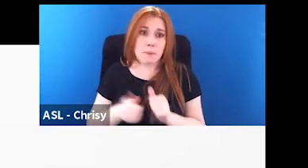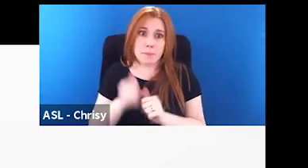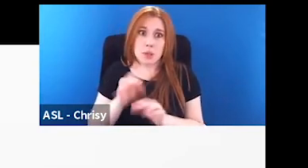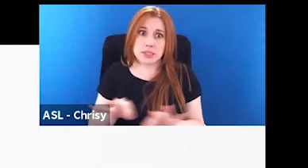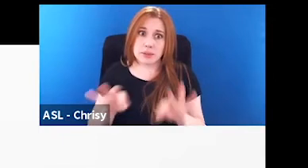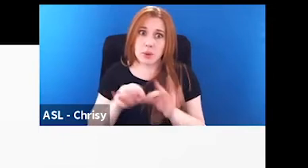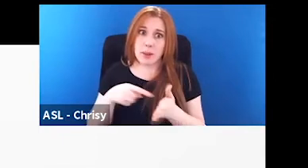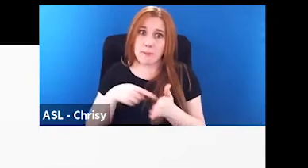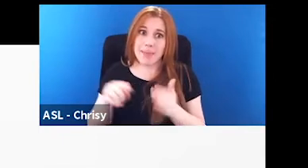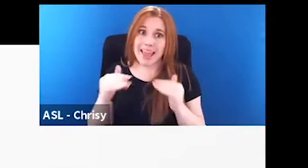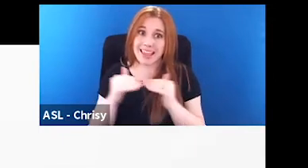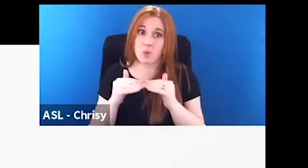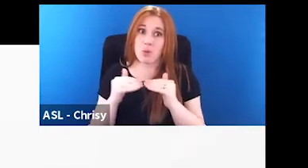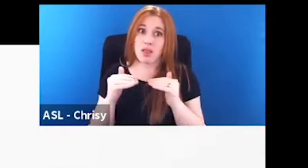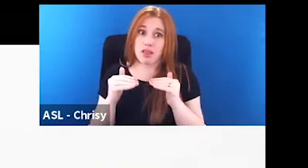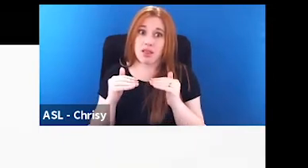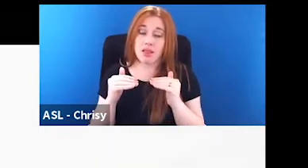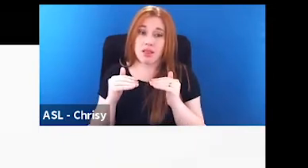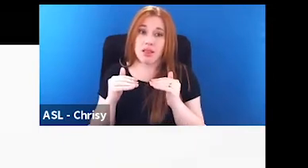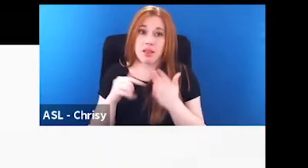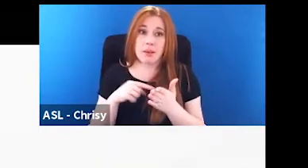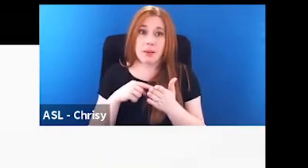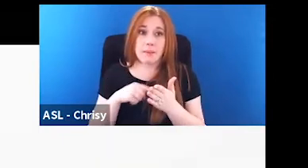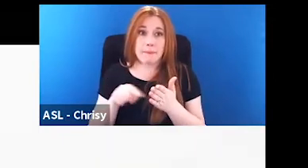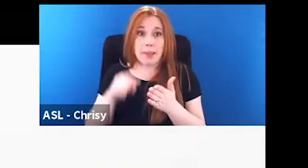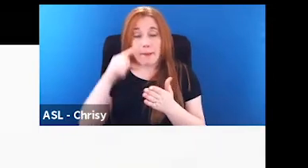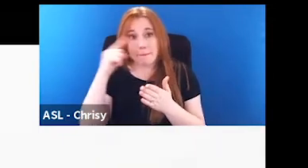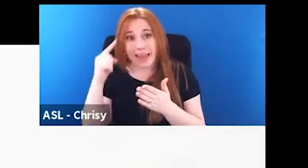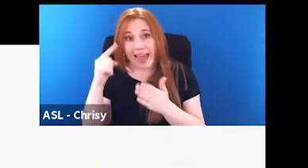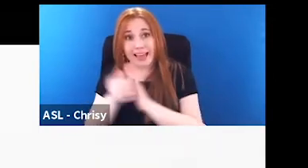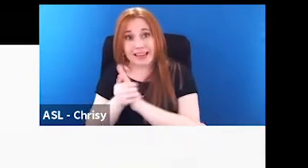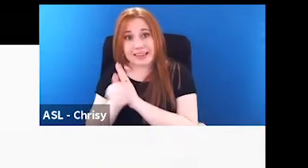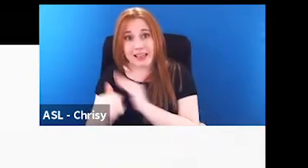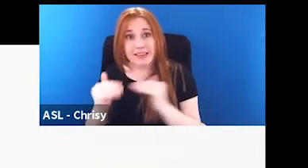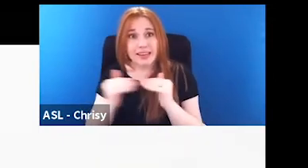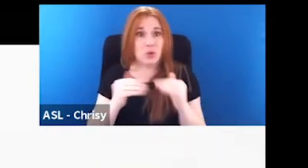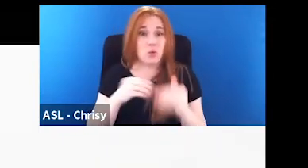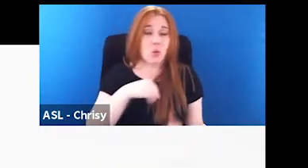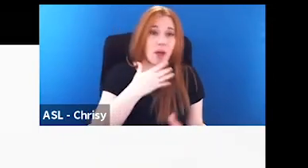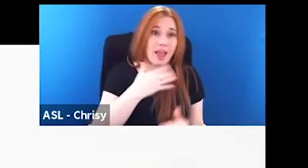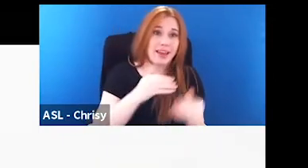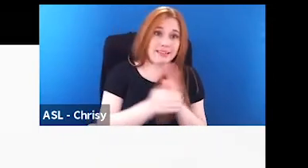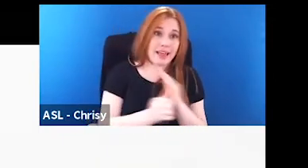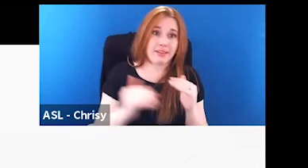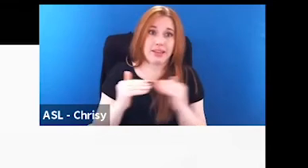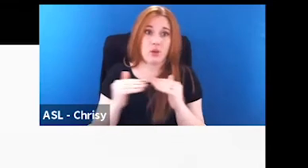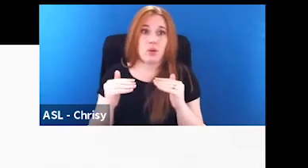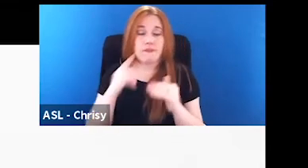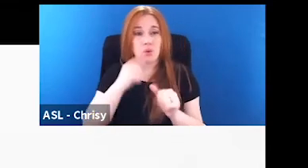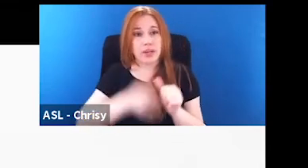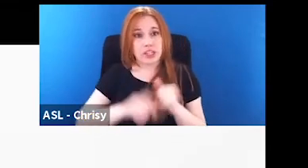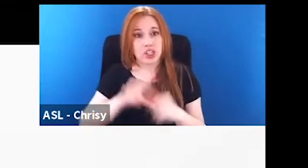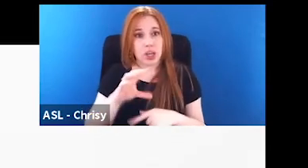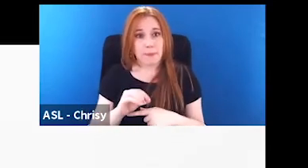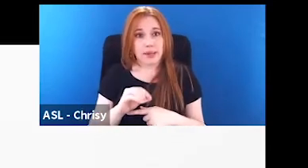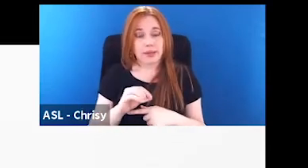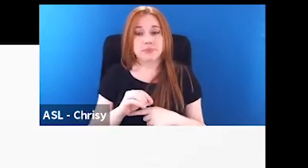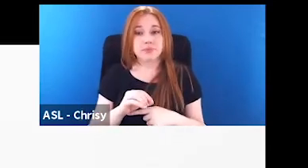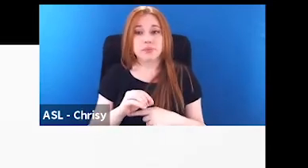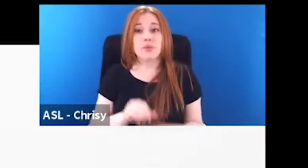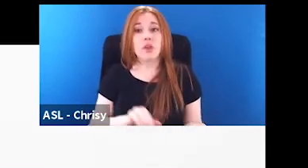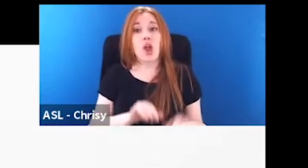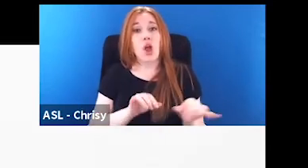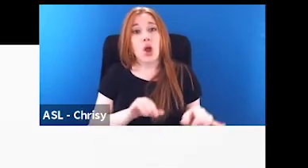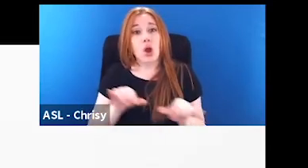is paying Black talent equal to white talent in each company. And then, also,